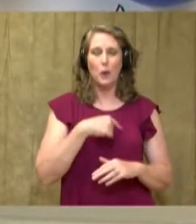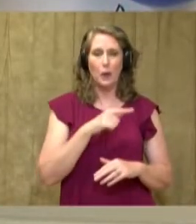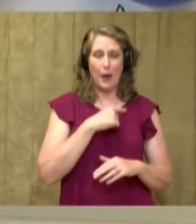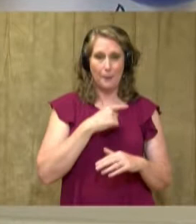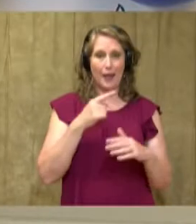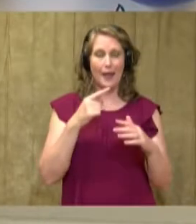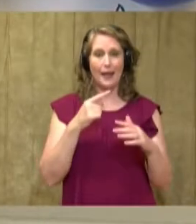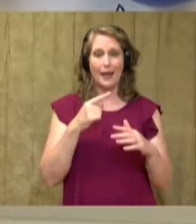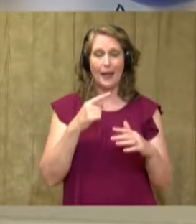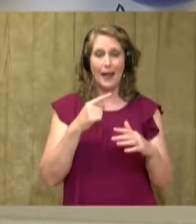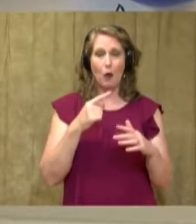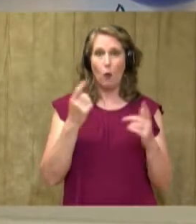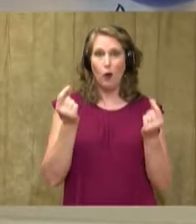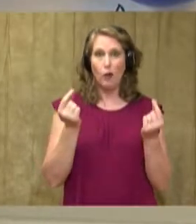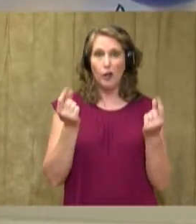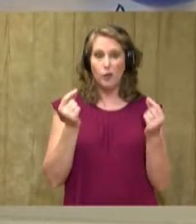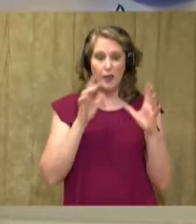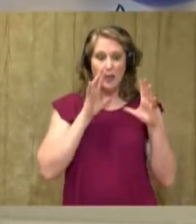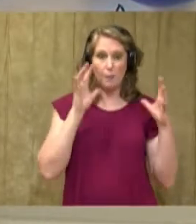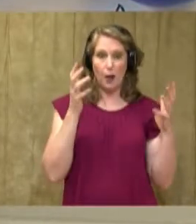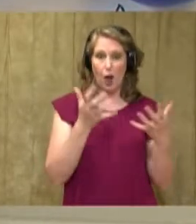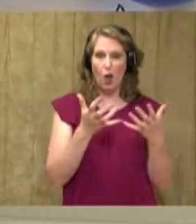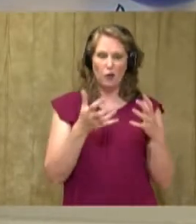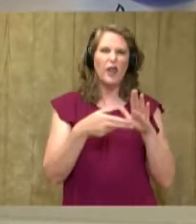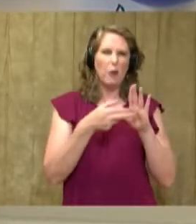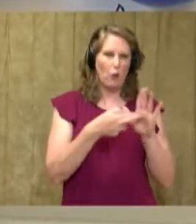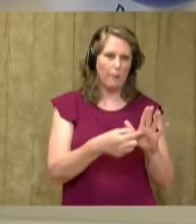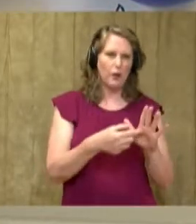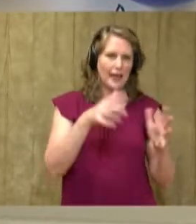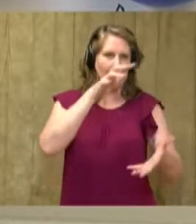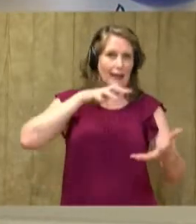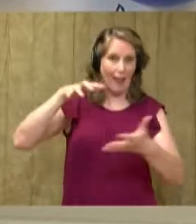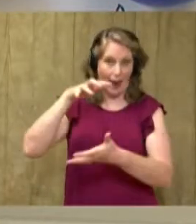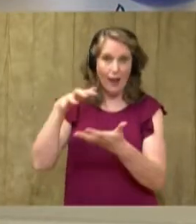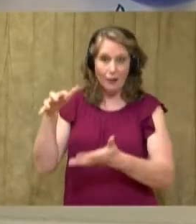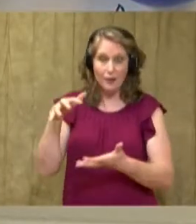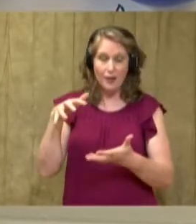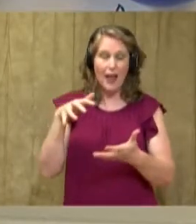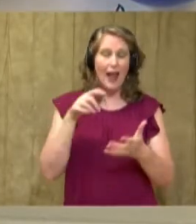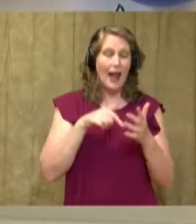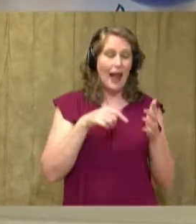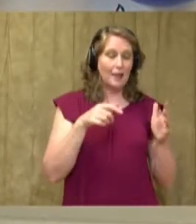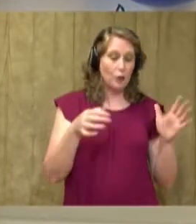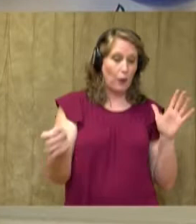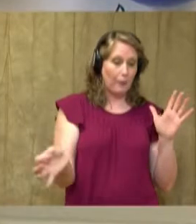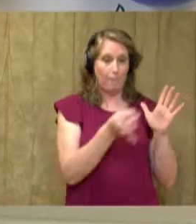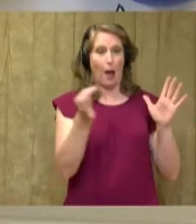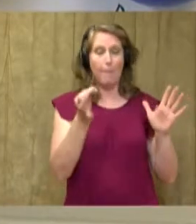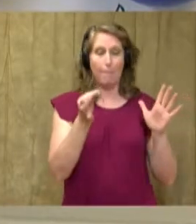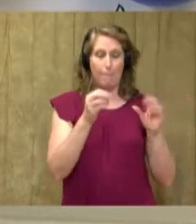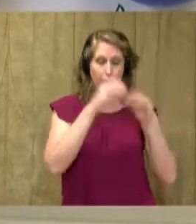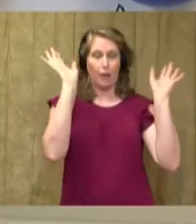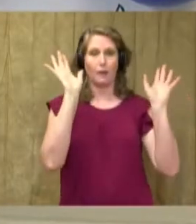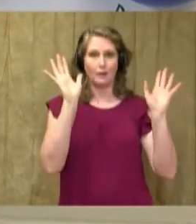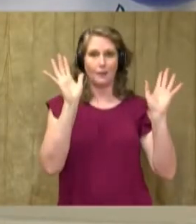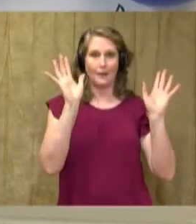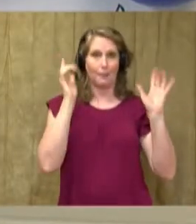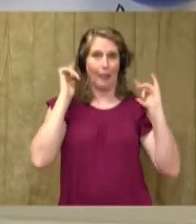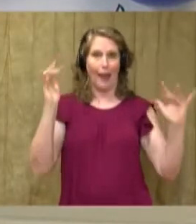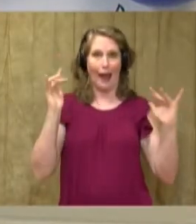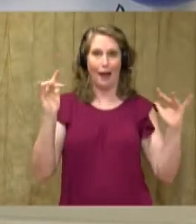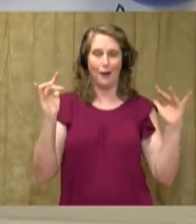be popping our rain clouds today, okay? So you might want to close your ears because it's definitely going to be loud, but we